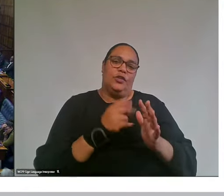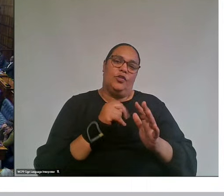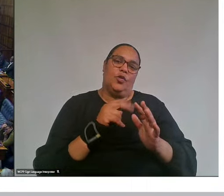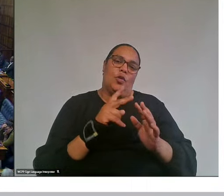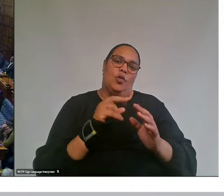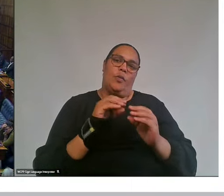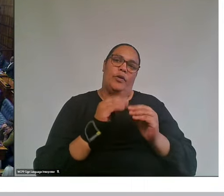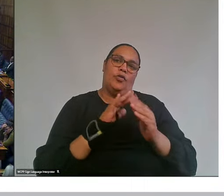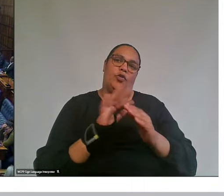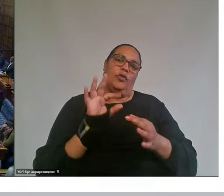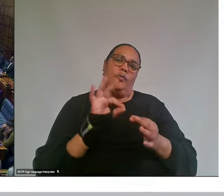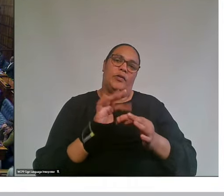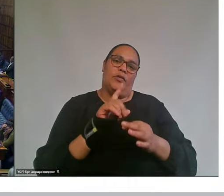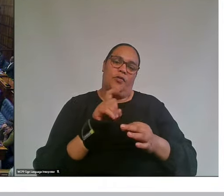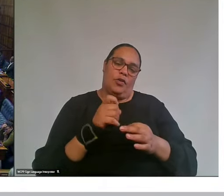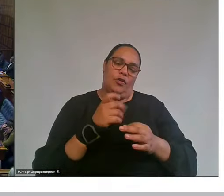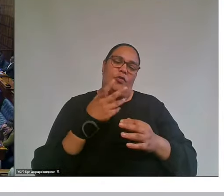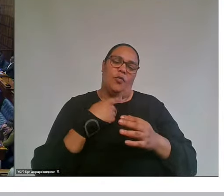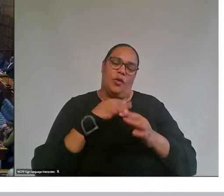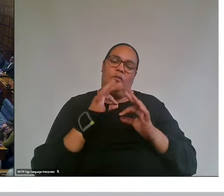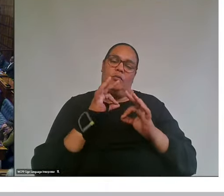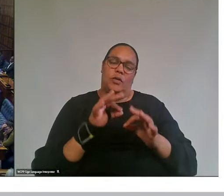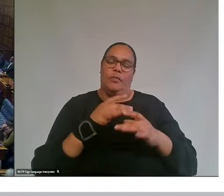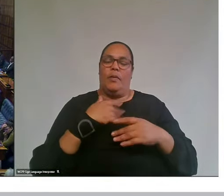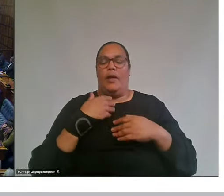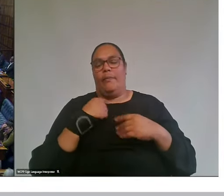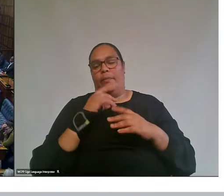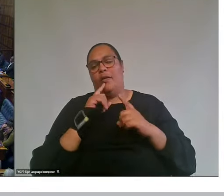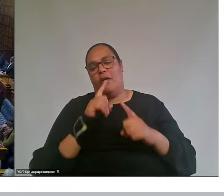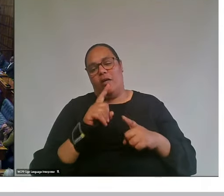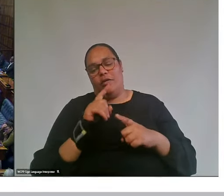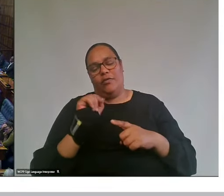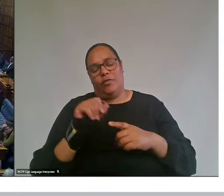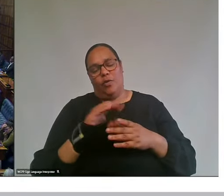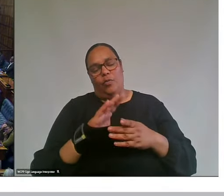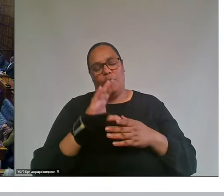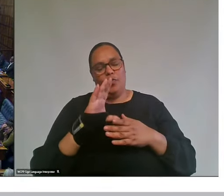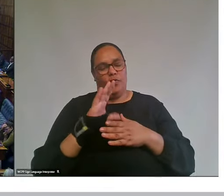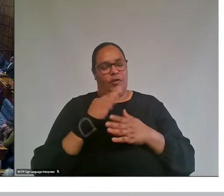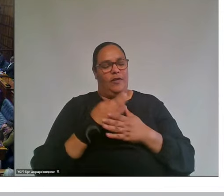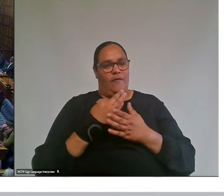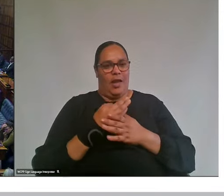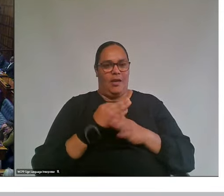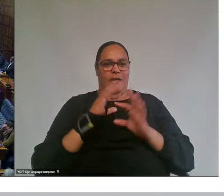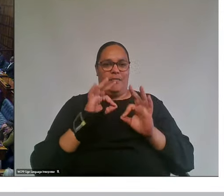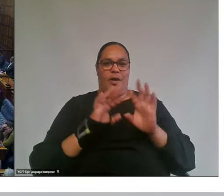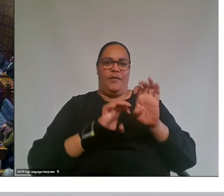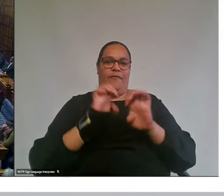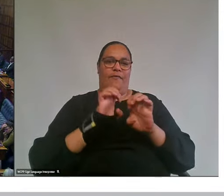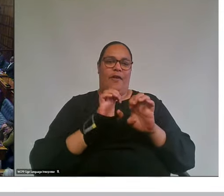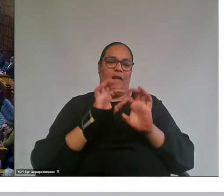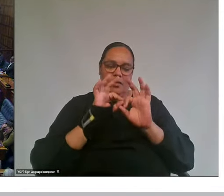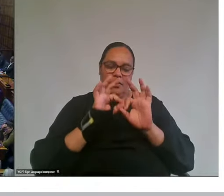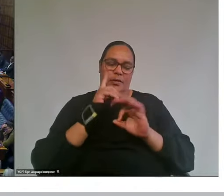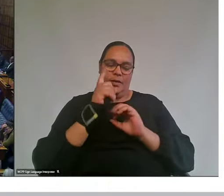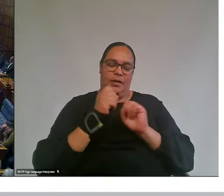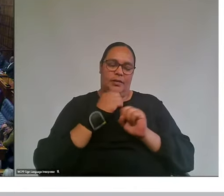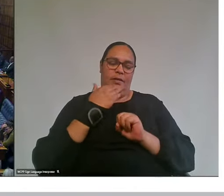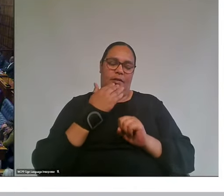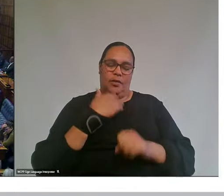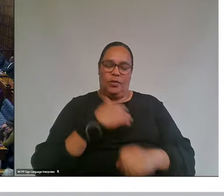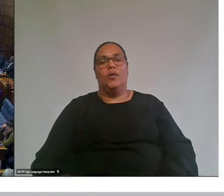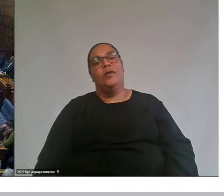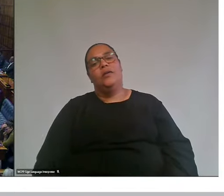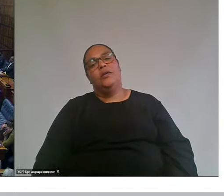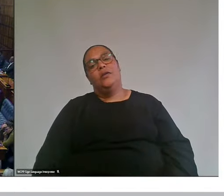specific question was definitively answered that smm booster will be evaluated next year okay